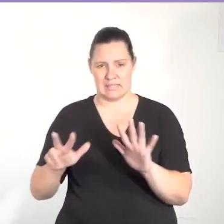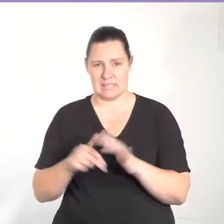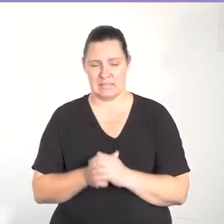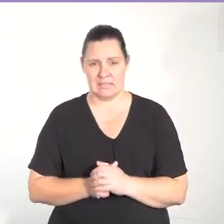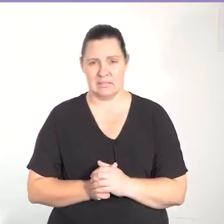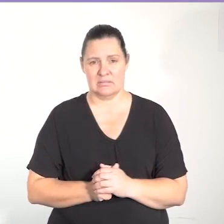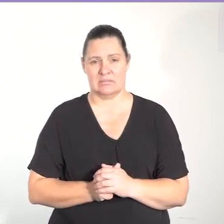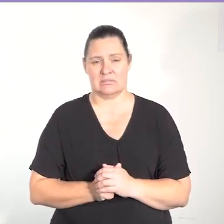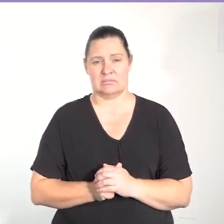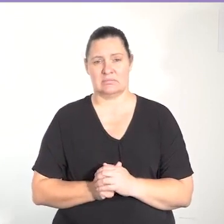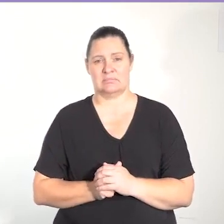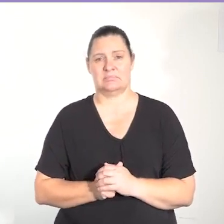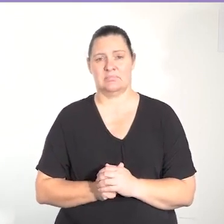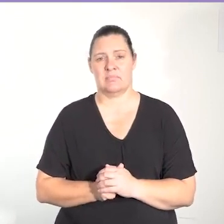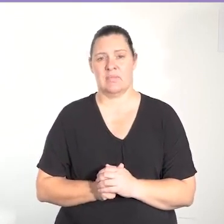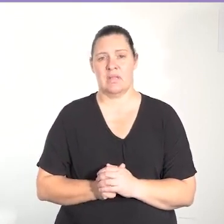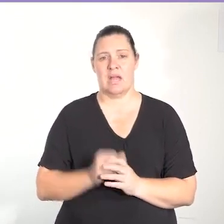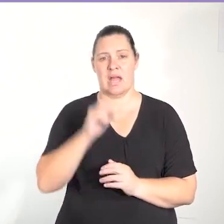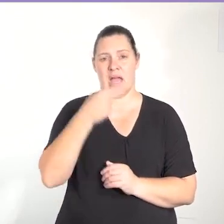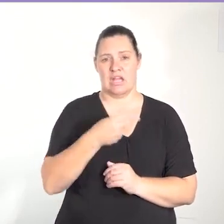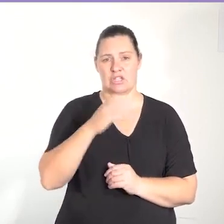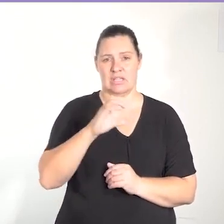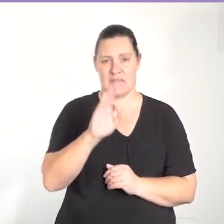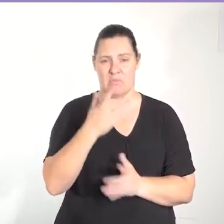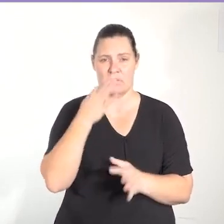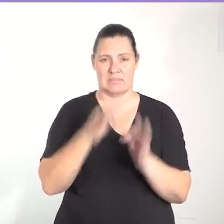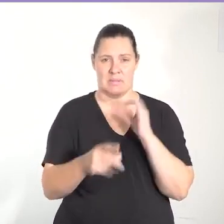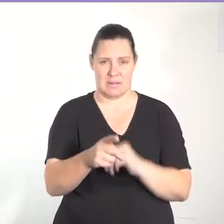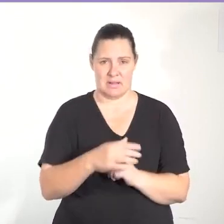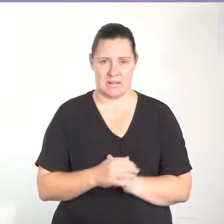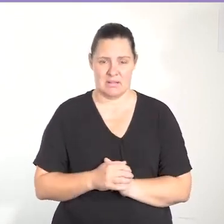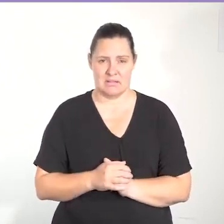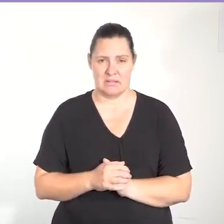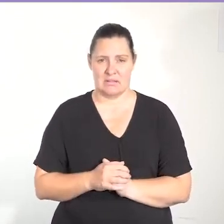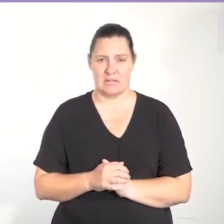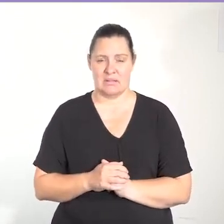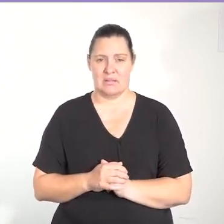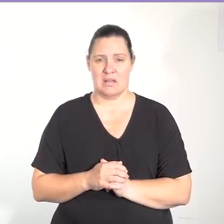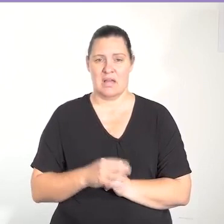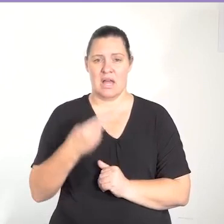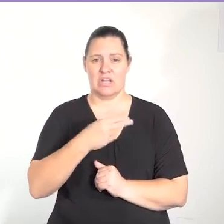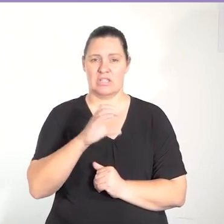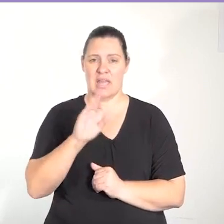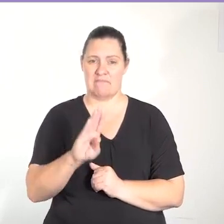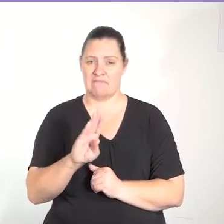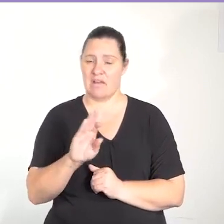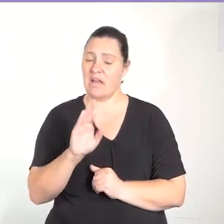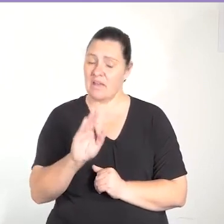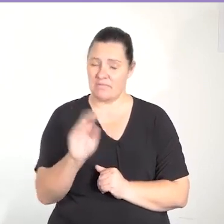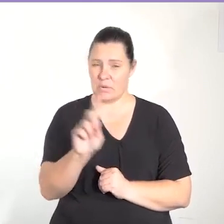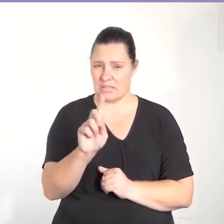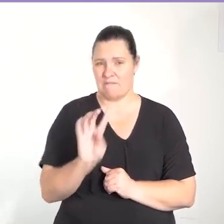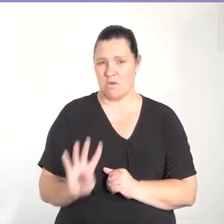4:8. We are going to use our HCF to simplify that. Remember, our HCF was